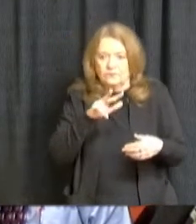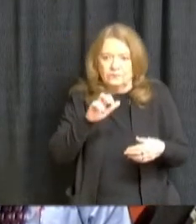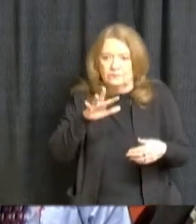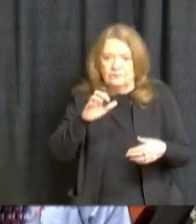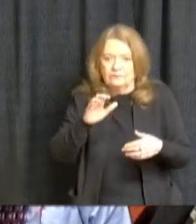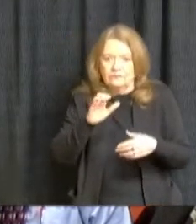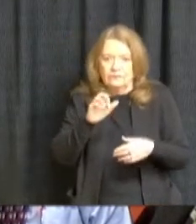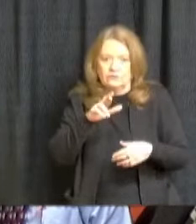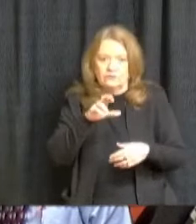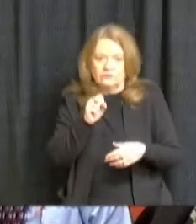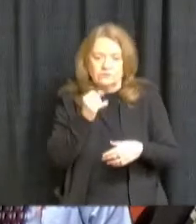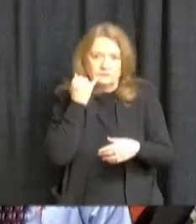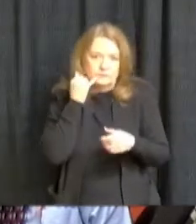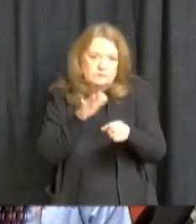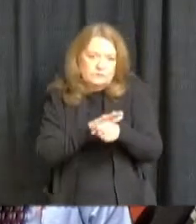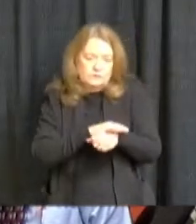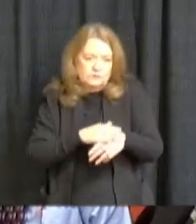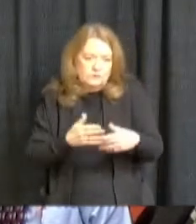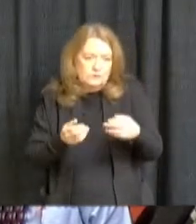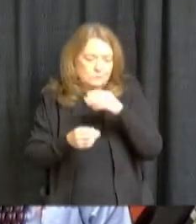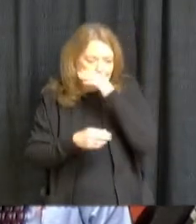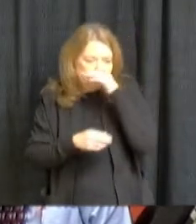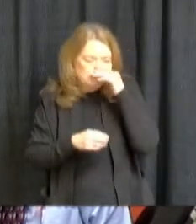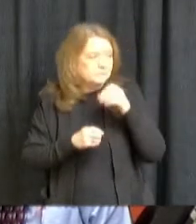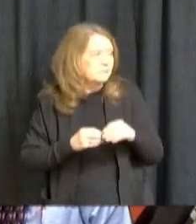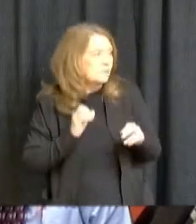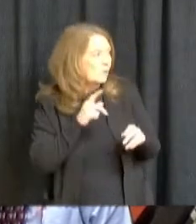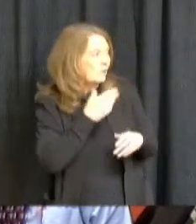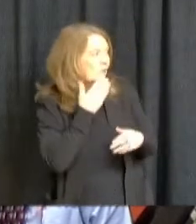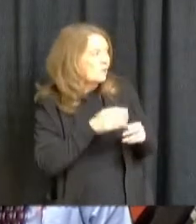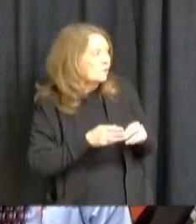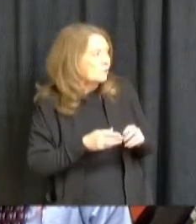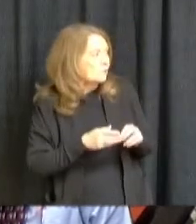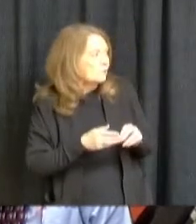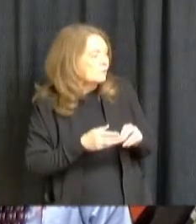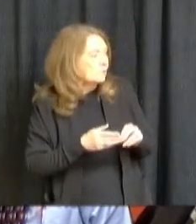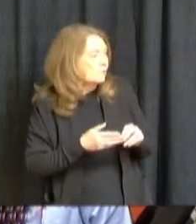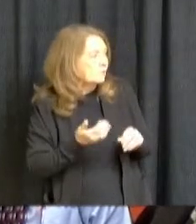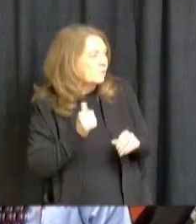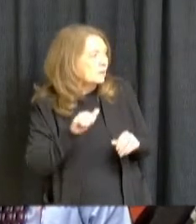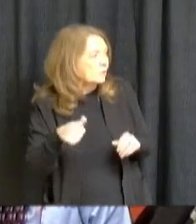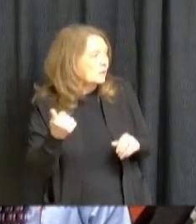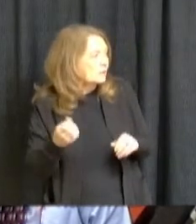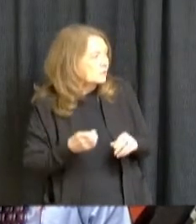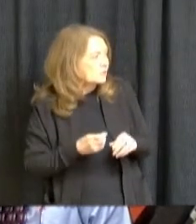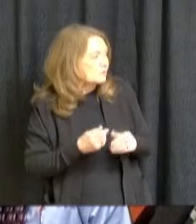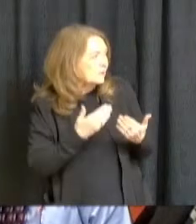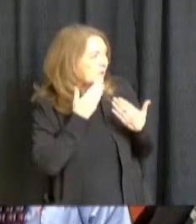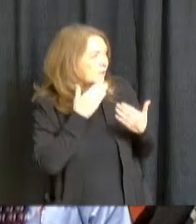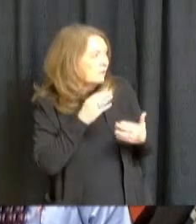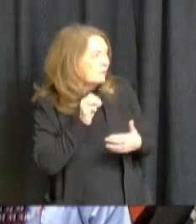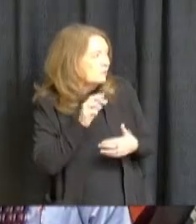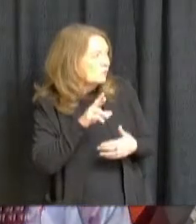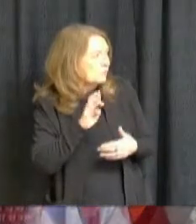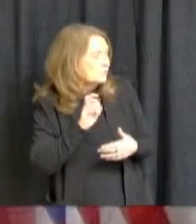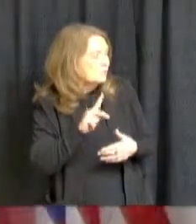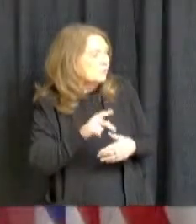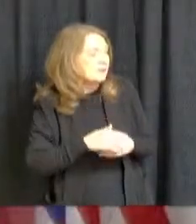full, so. But, all right, thank you. Yep. Anyone else? Thank you, Mr. Blick.